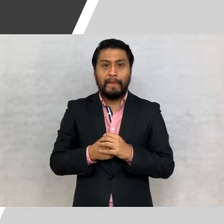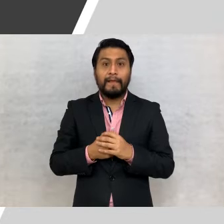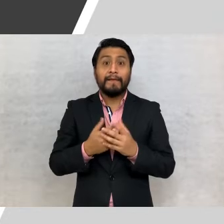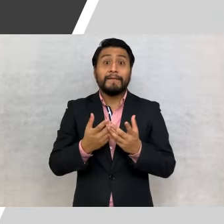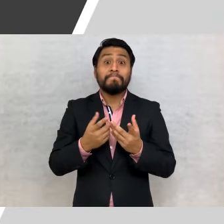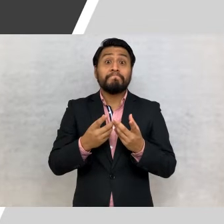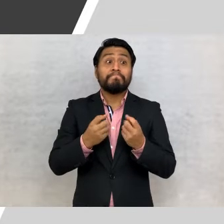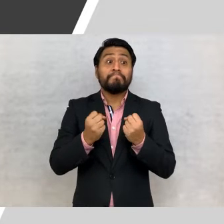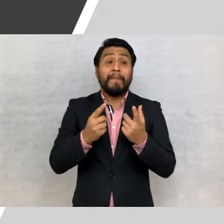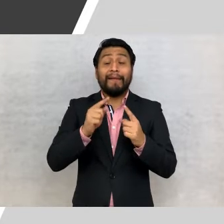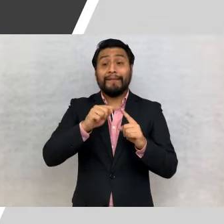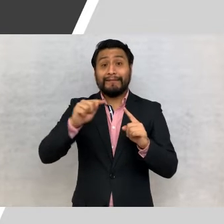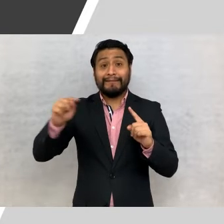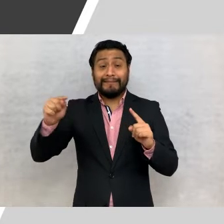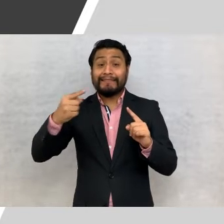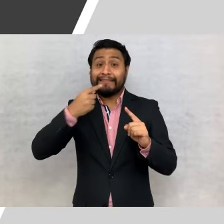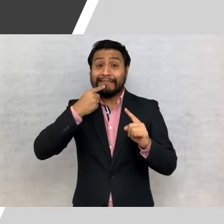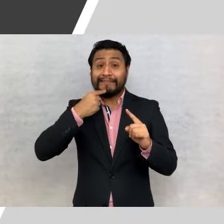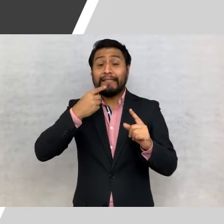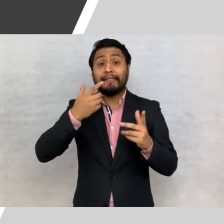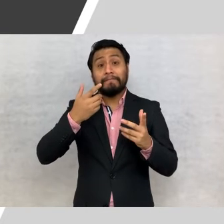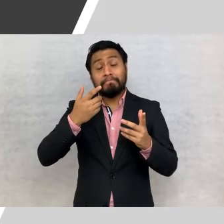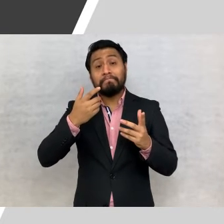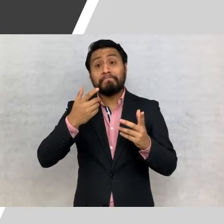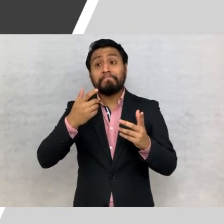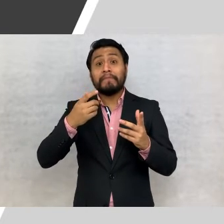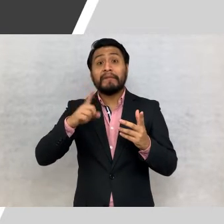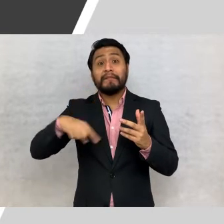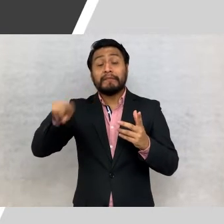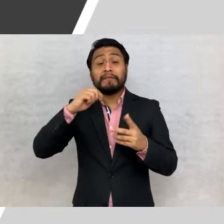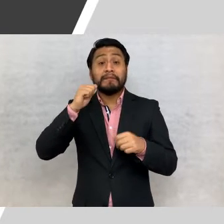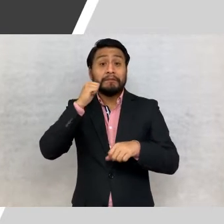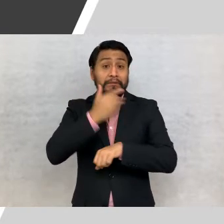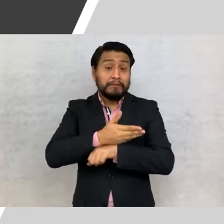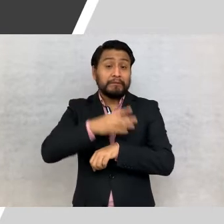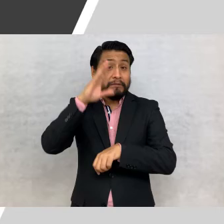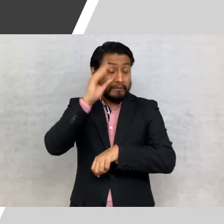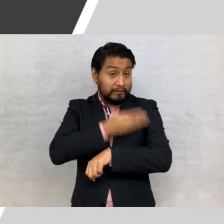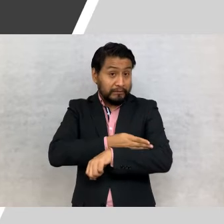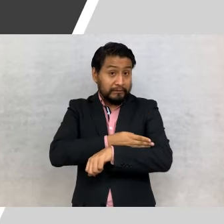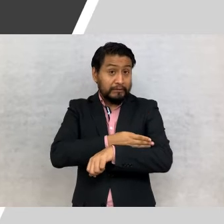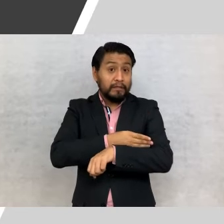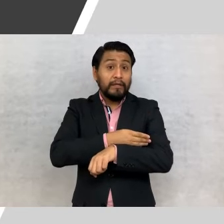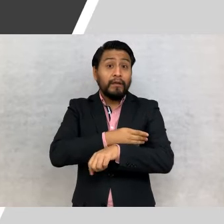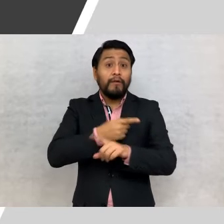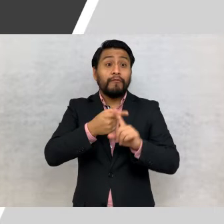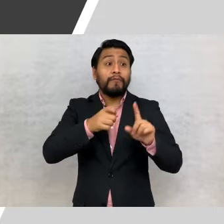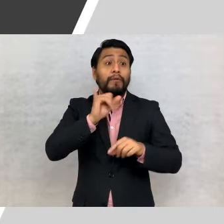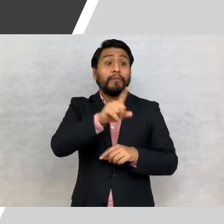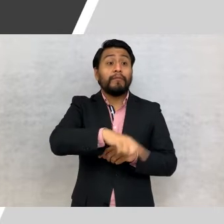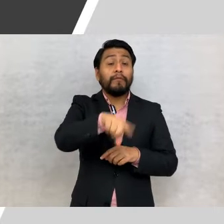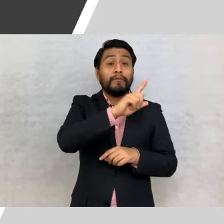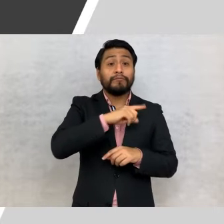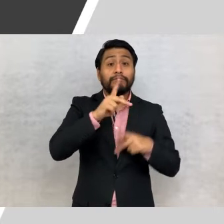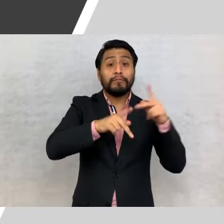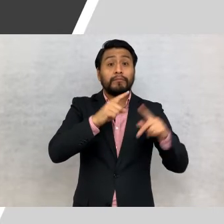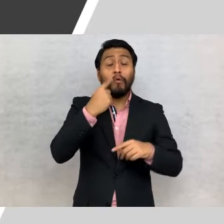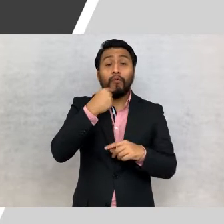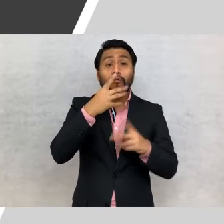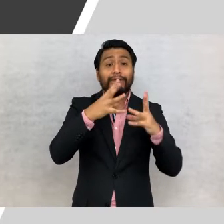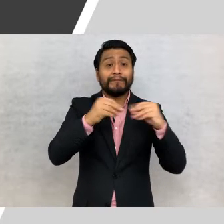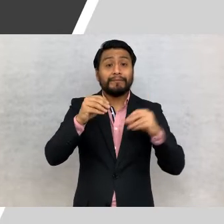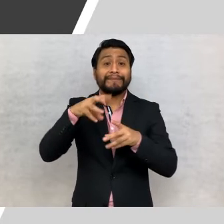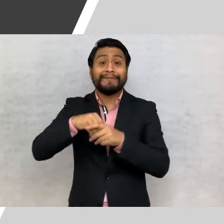various statements made by daughters and sons of the detained and disappeared in Argentina.